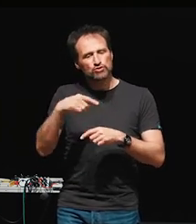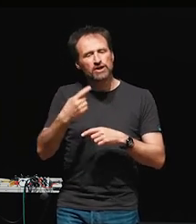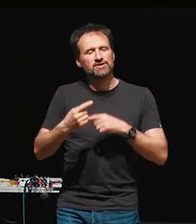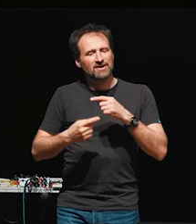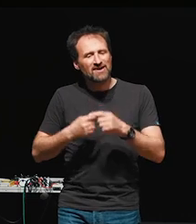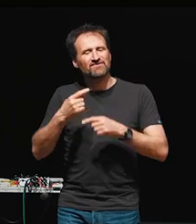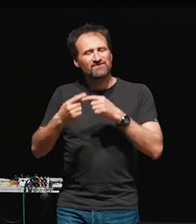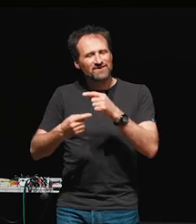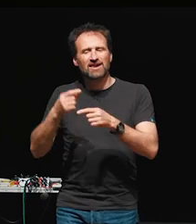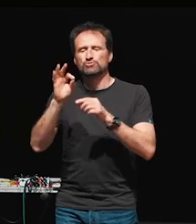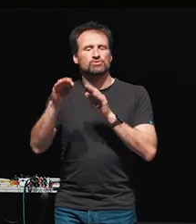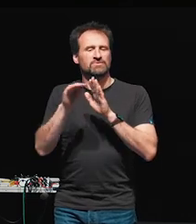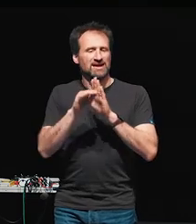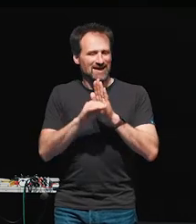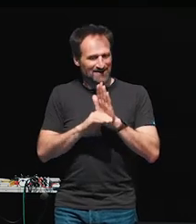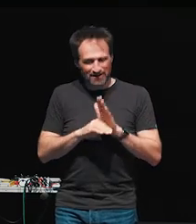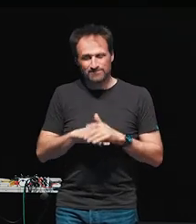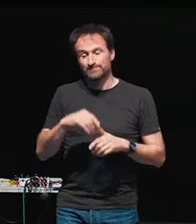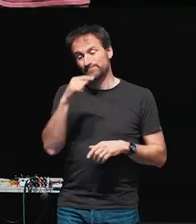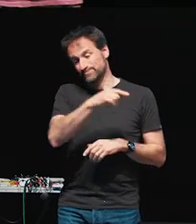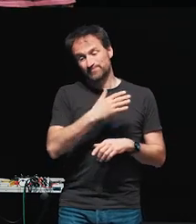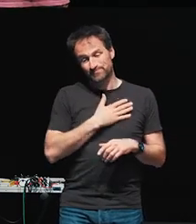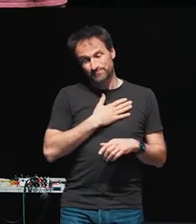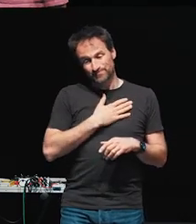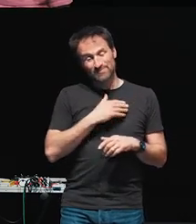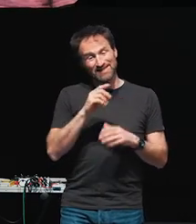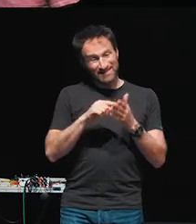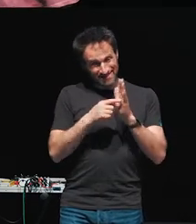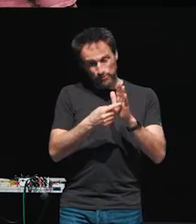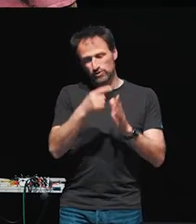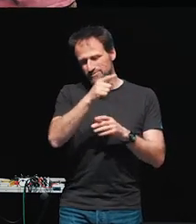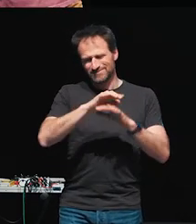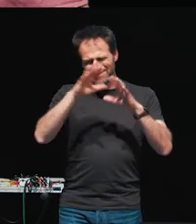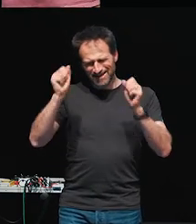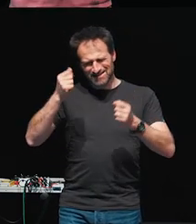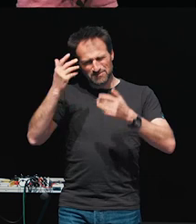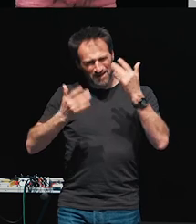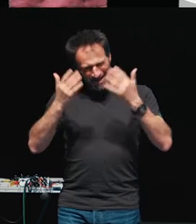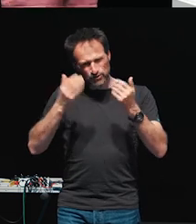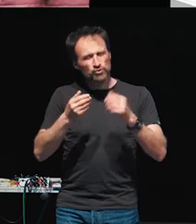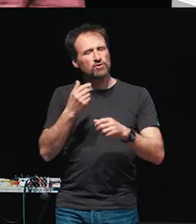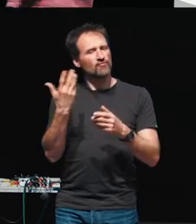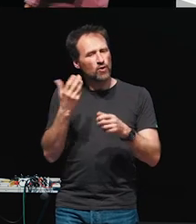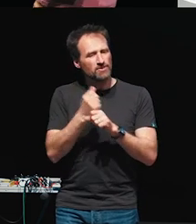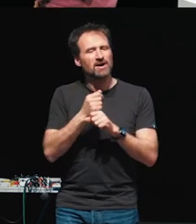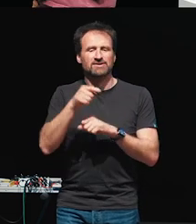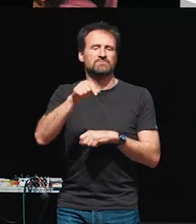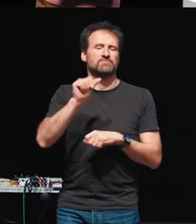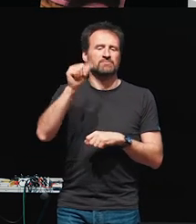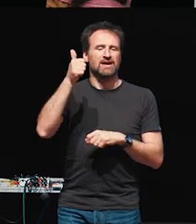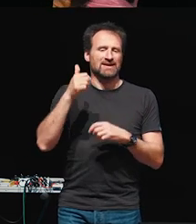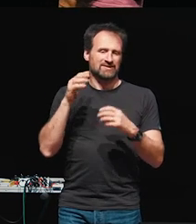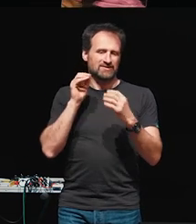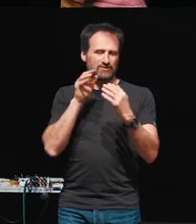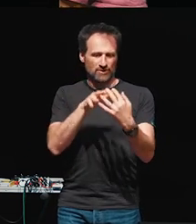rules. And so in this first demo I put together, all these computations are being done on the main thread. And it's really janky.